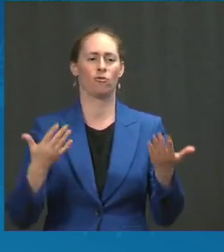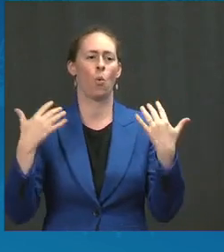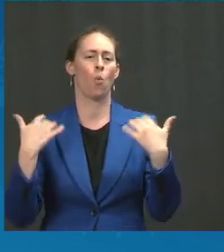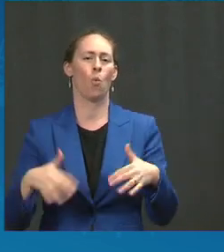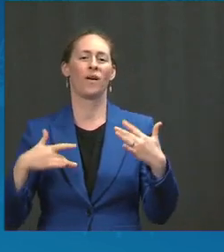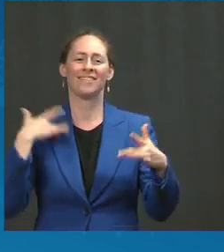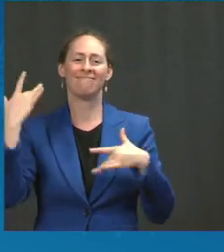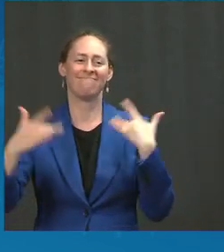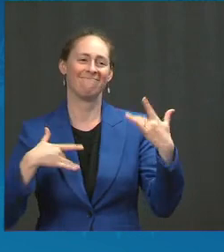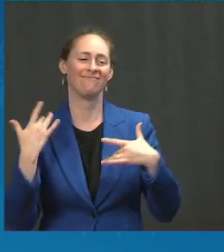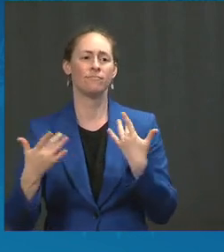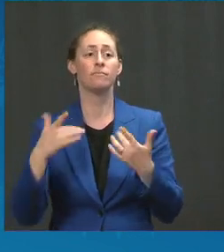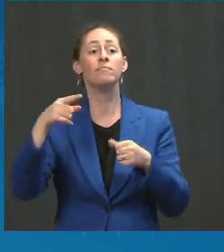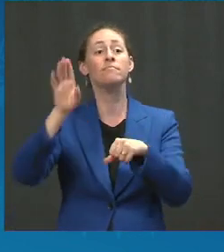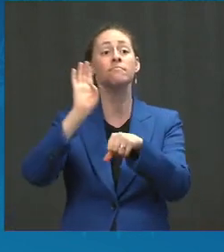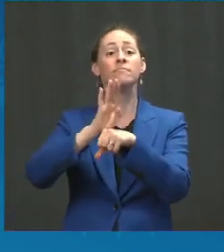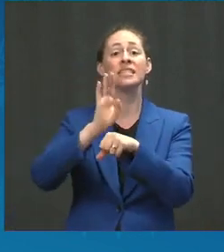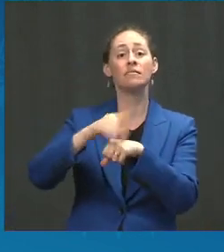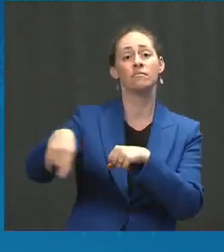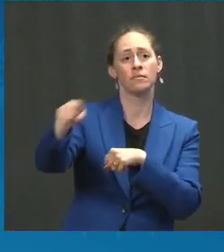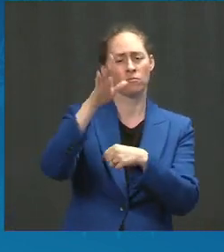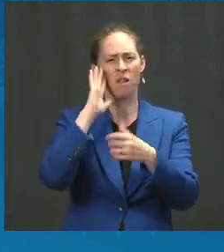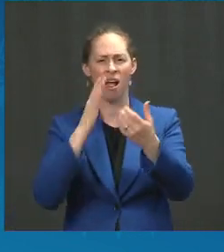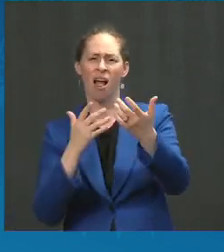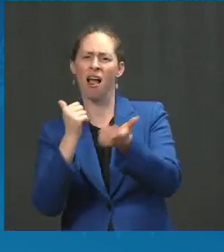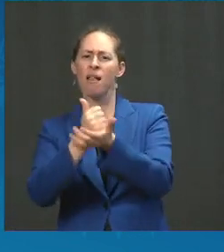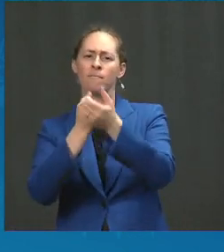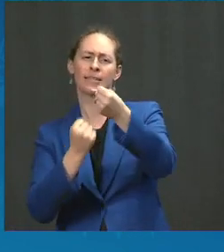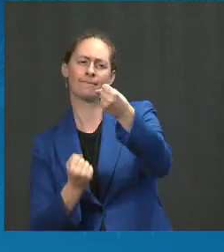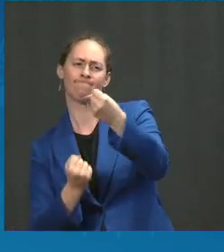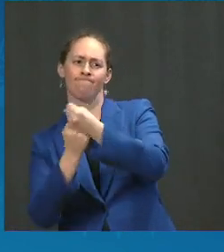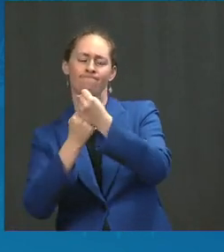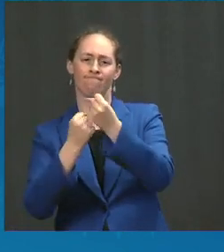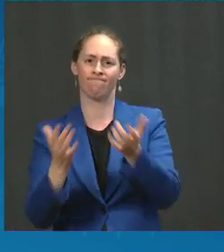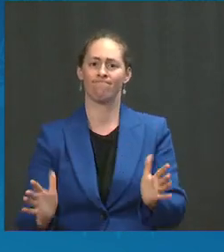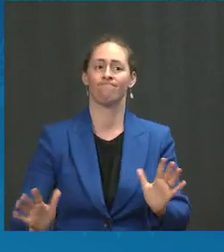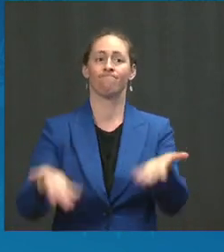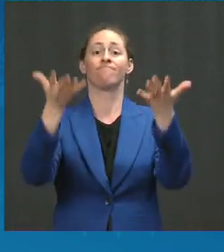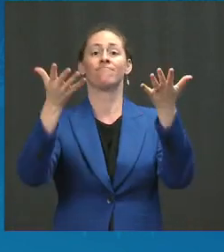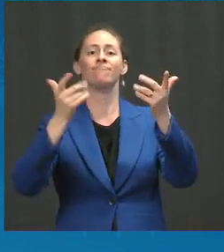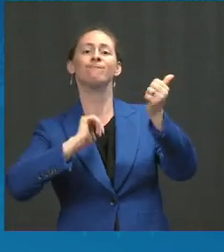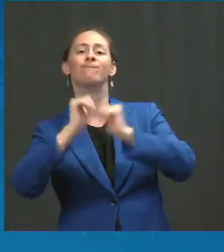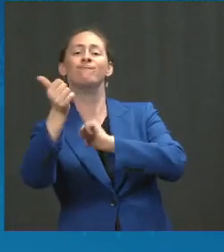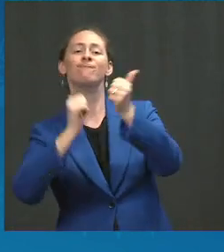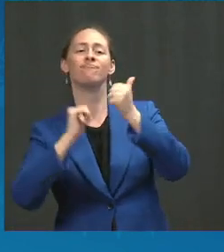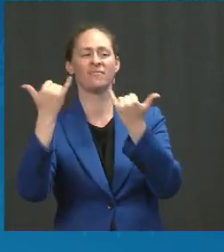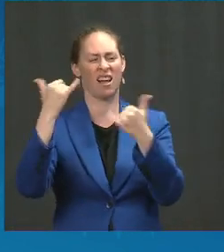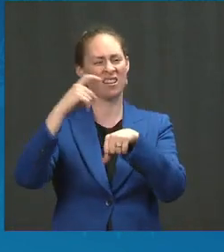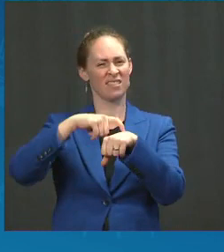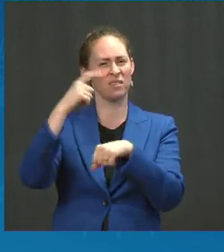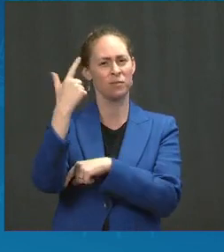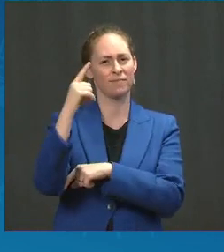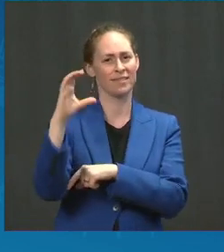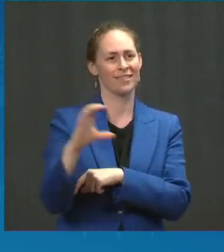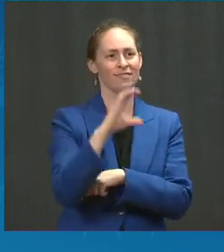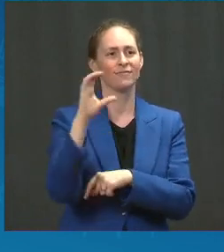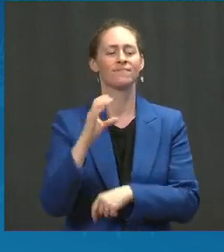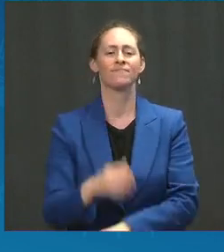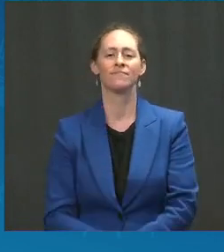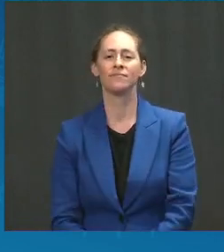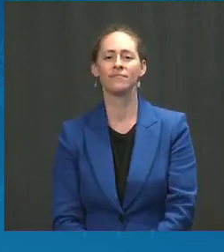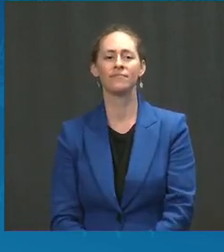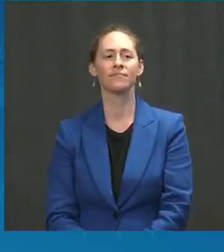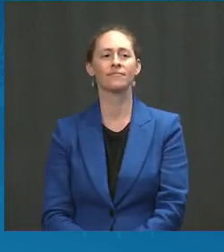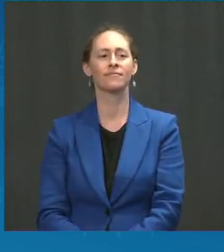businesses to compete in the 21st century. And I'll share with you a quick story about an